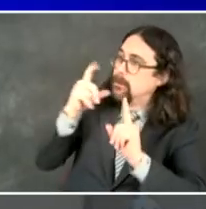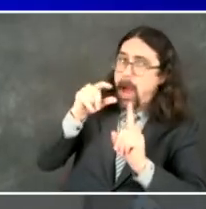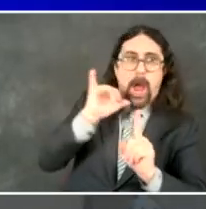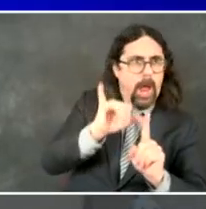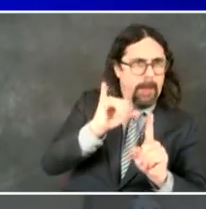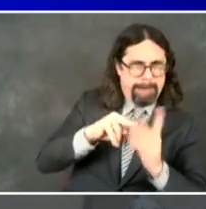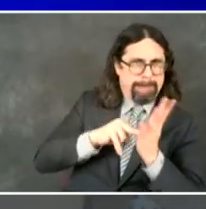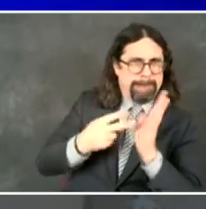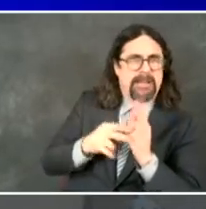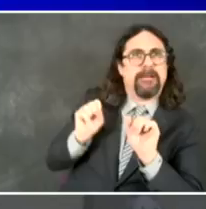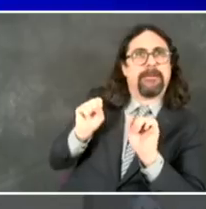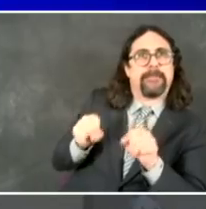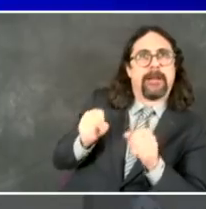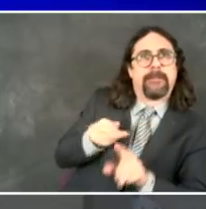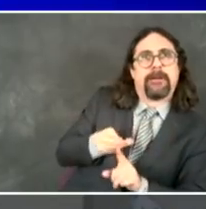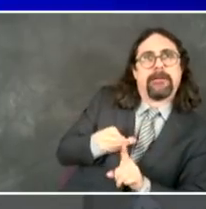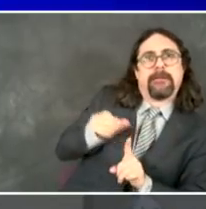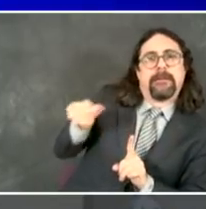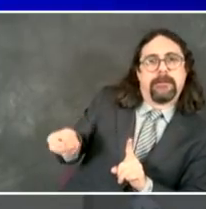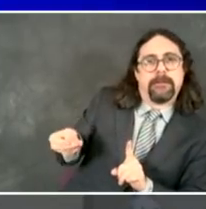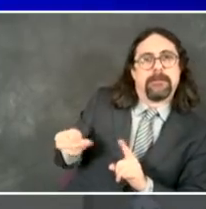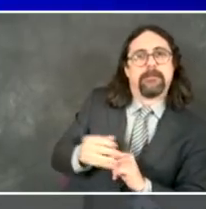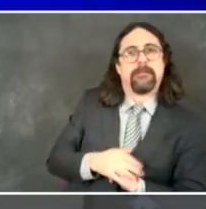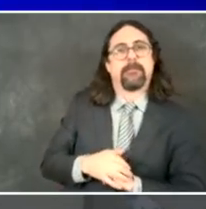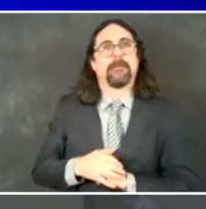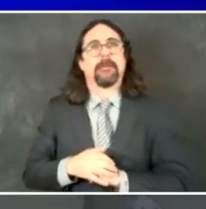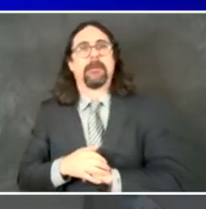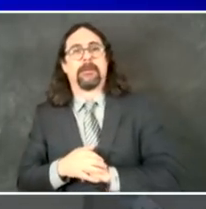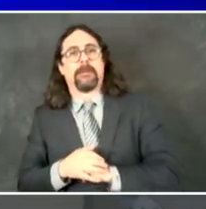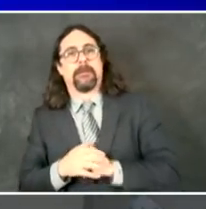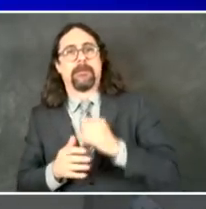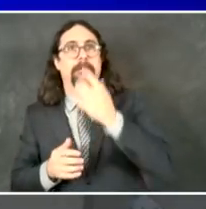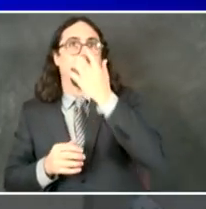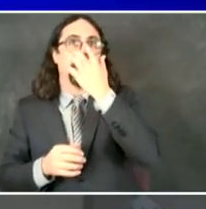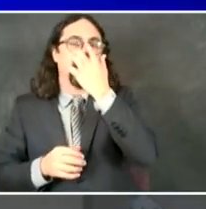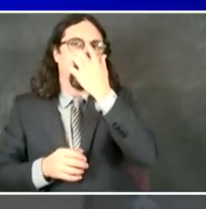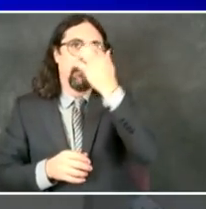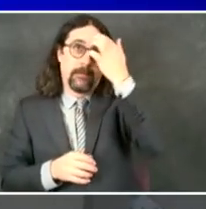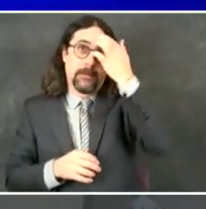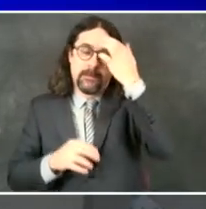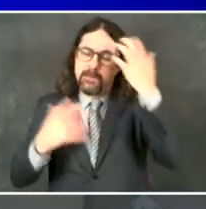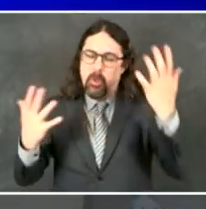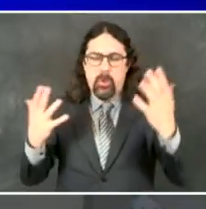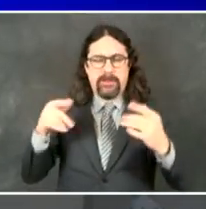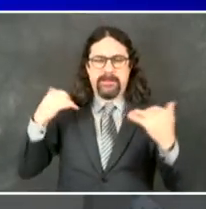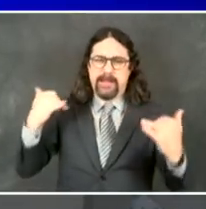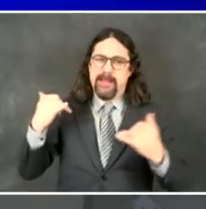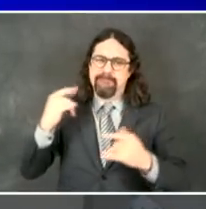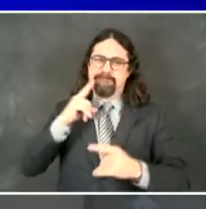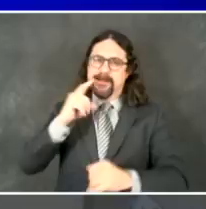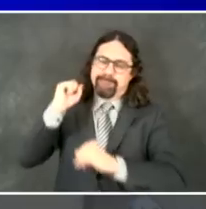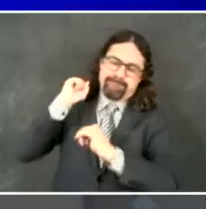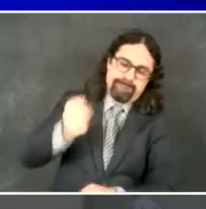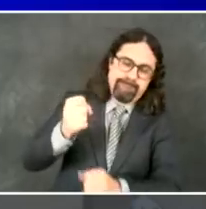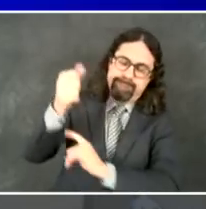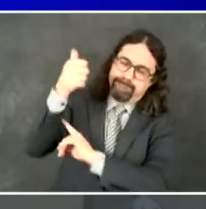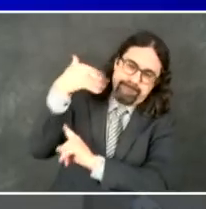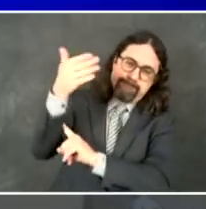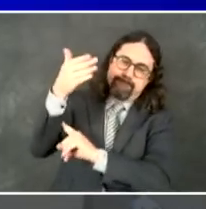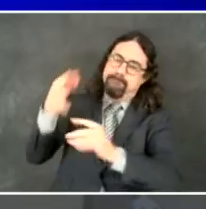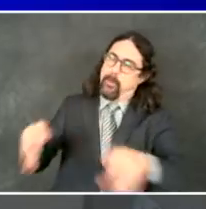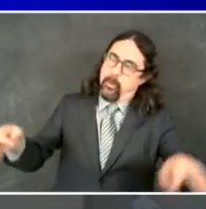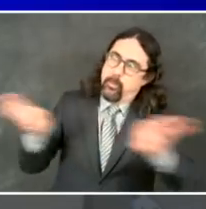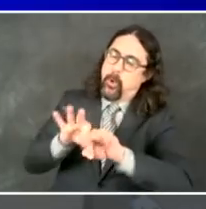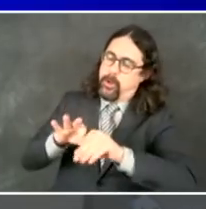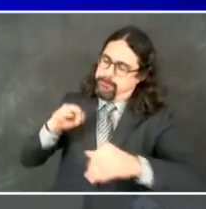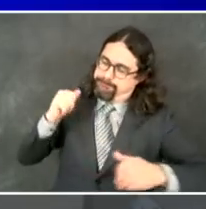tested to isolate anyone who needs isolation. So I'm announcing today that we are hiring. We